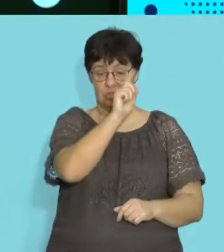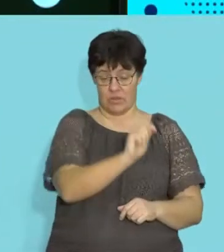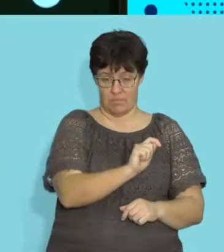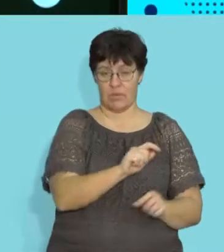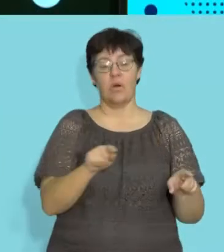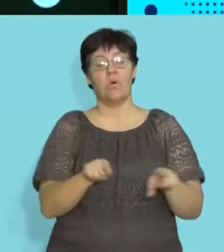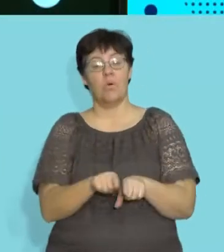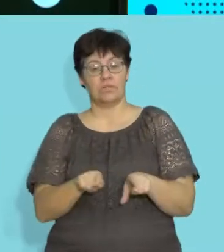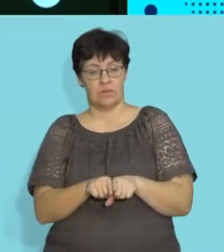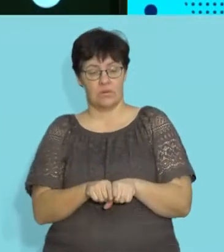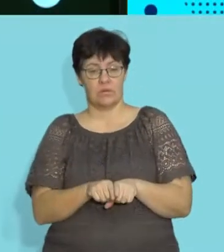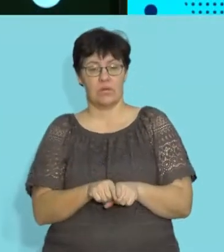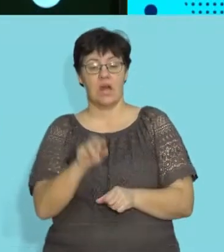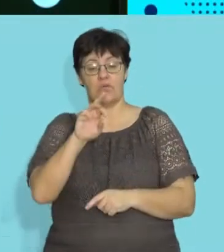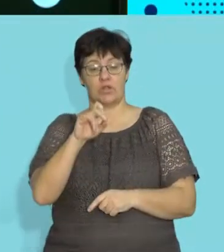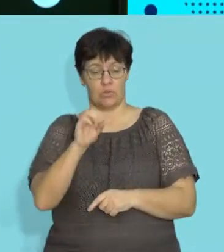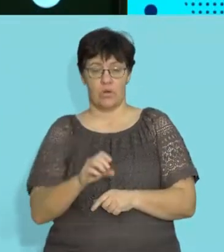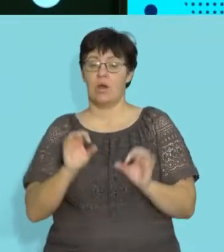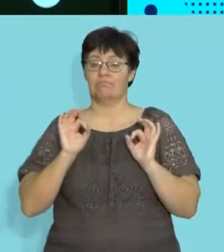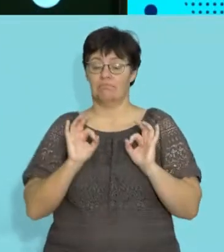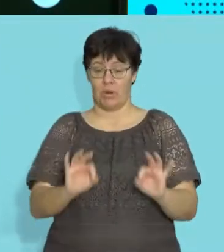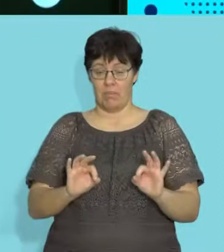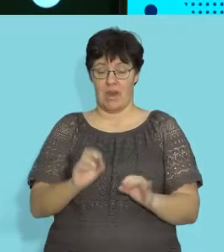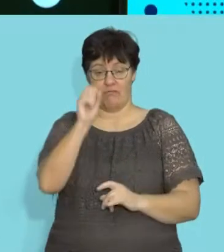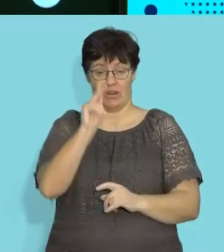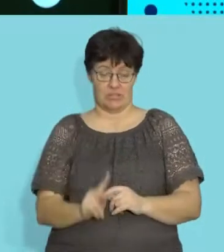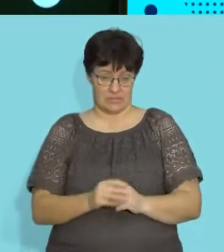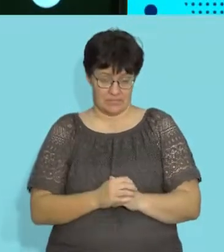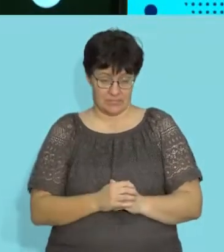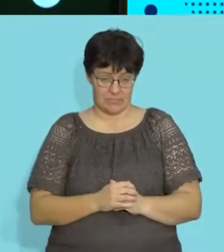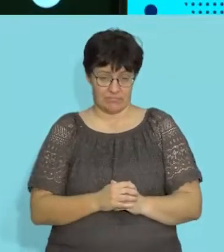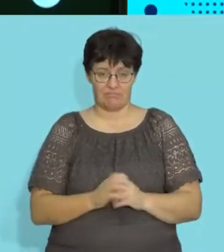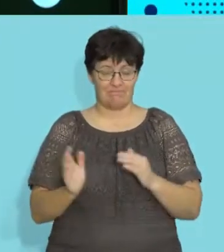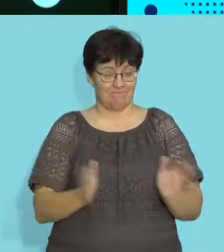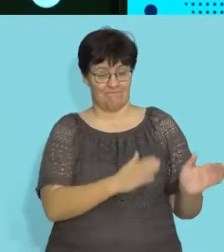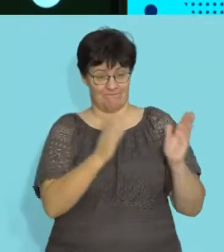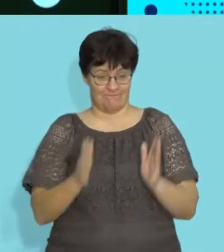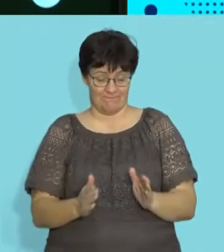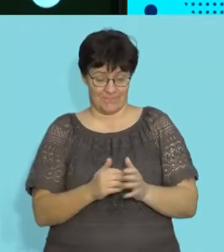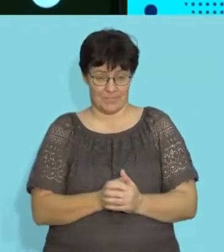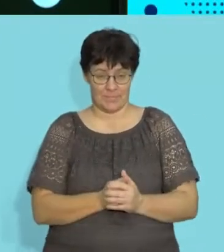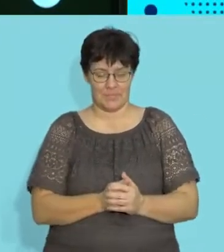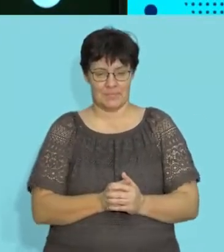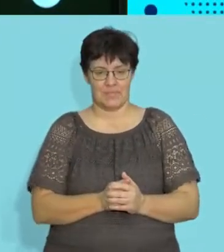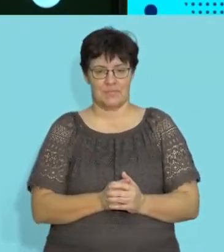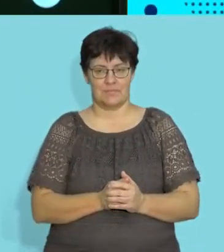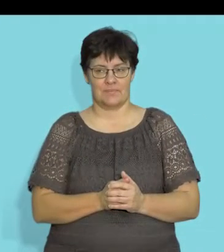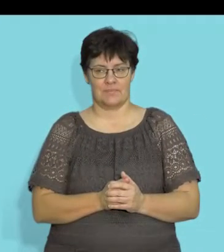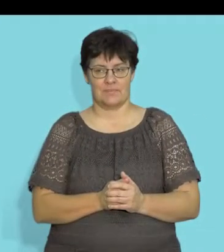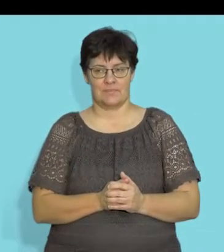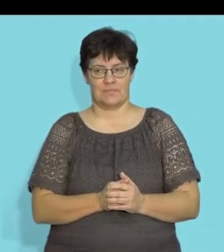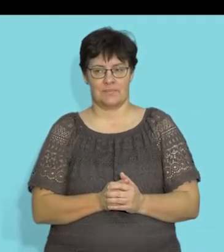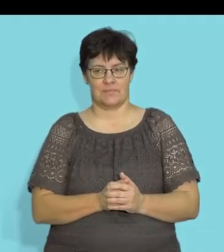my first term, as well as my ratio, which is a proper fraction. Let's go to the next slide.